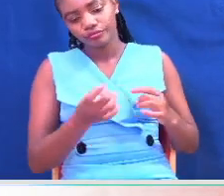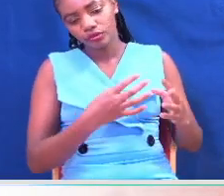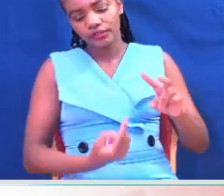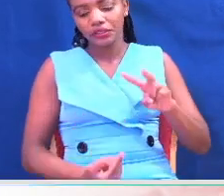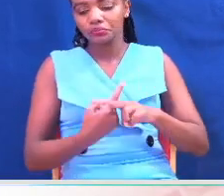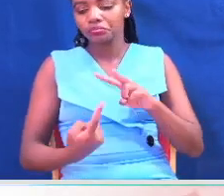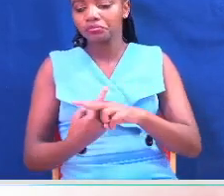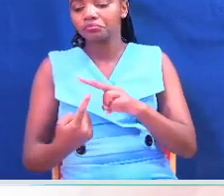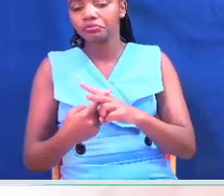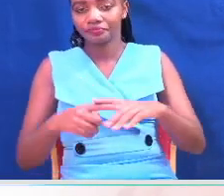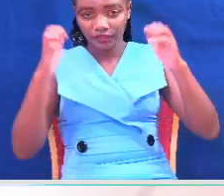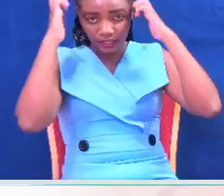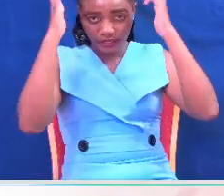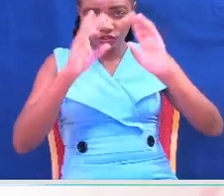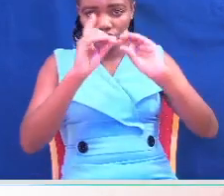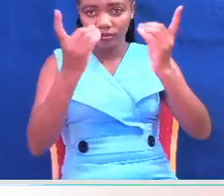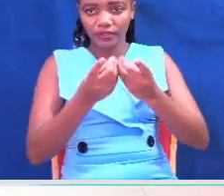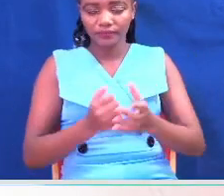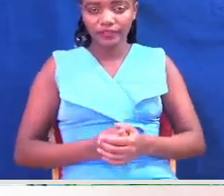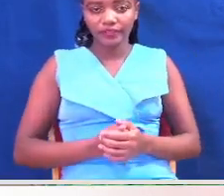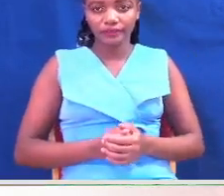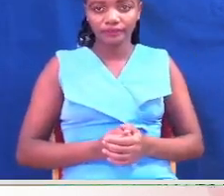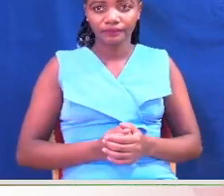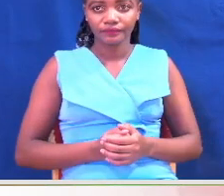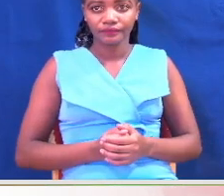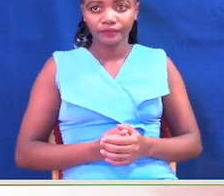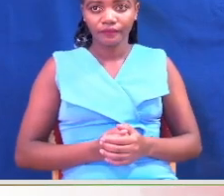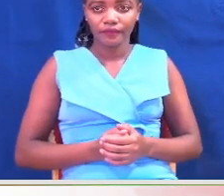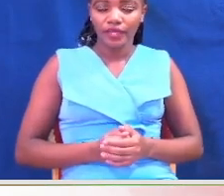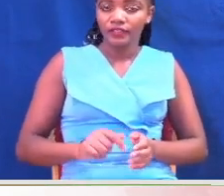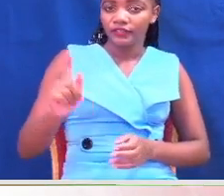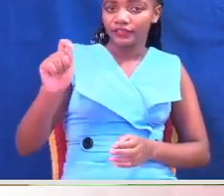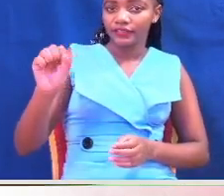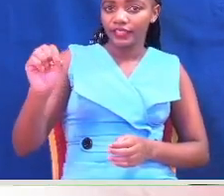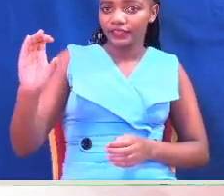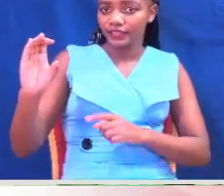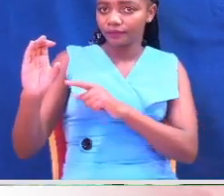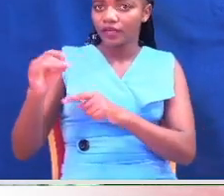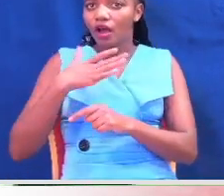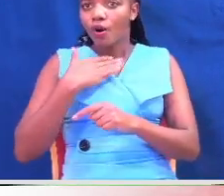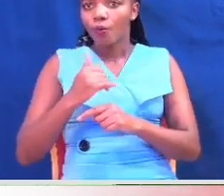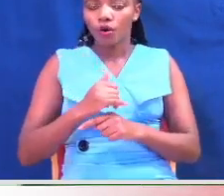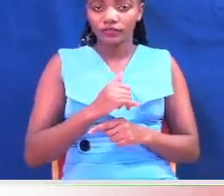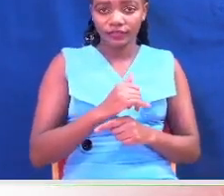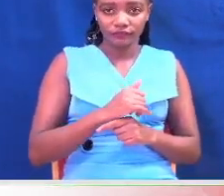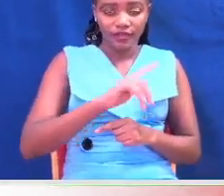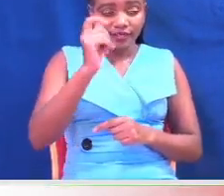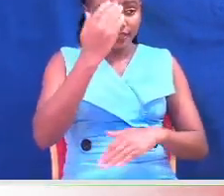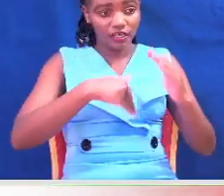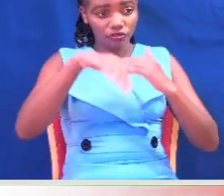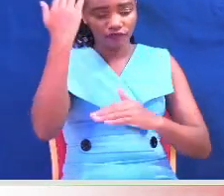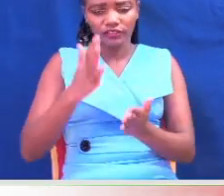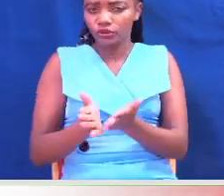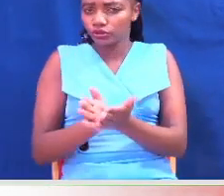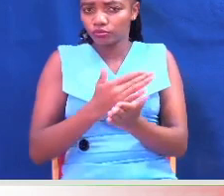education fraternity. Lekishon Laban has more. The Teacher Service Commission wants Kenyan universities to scrap the